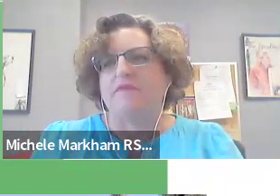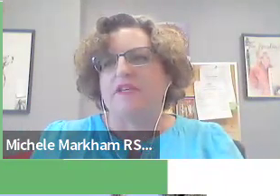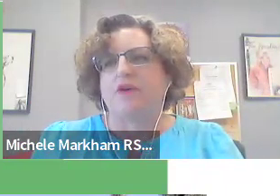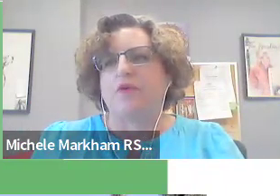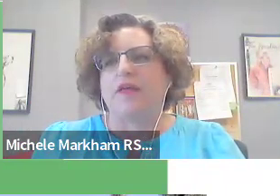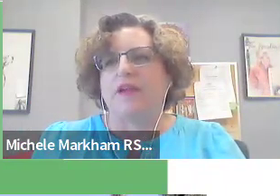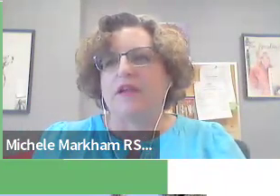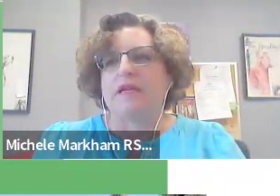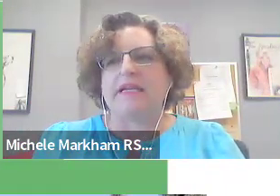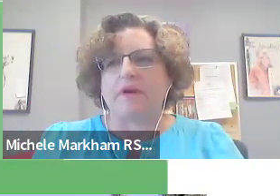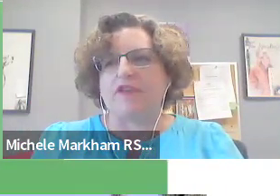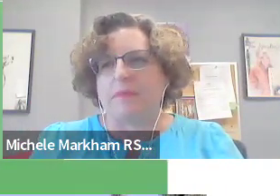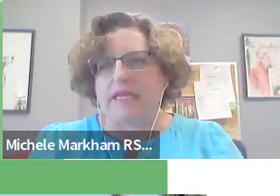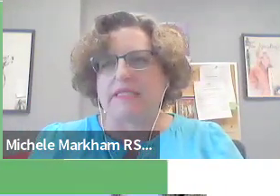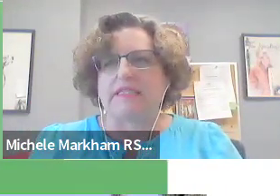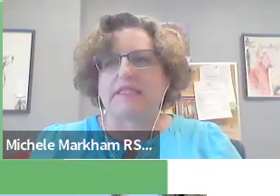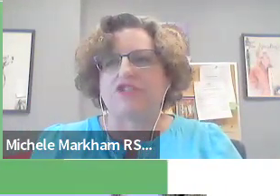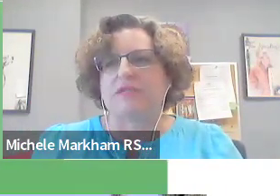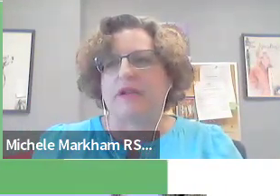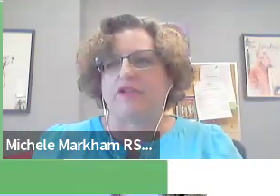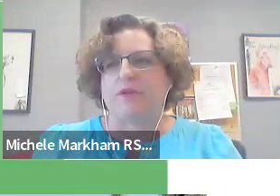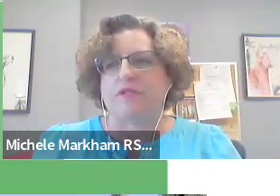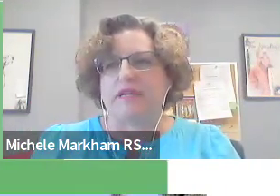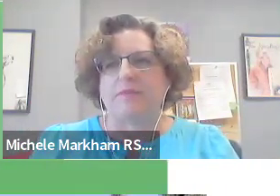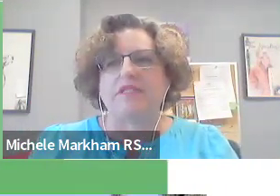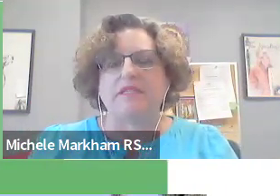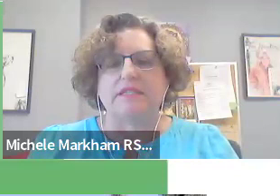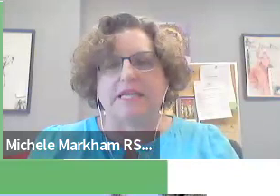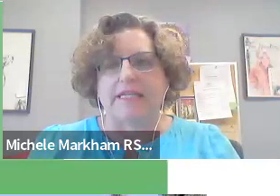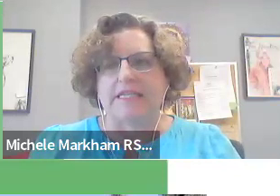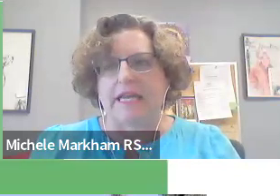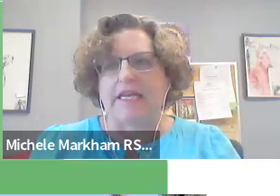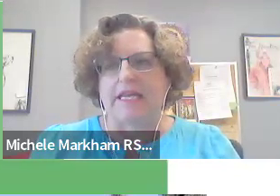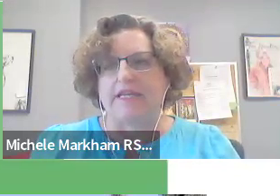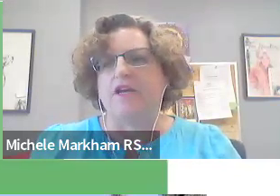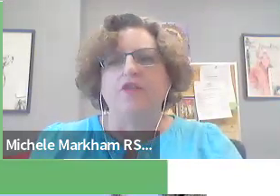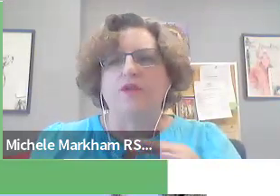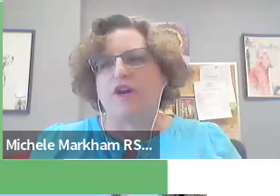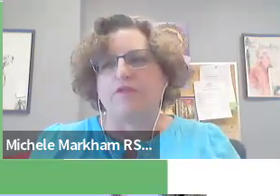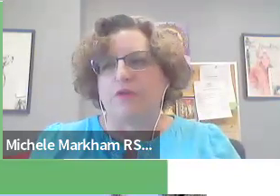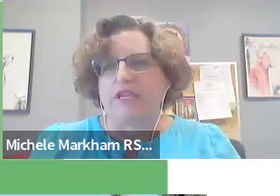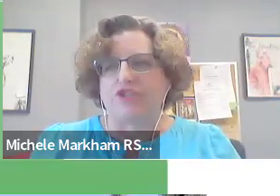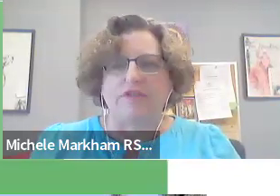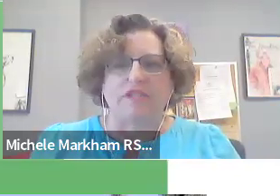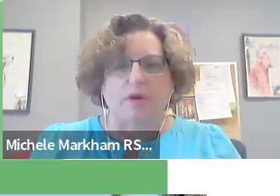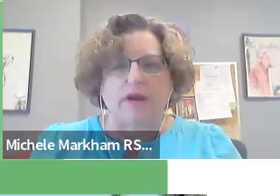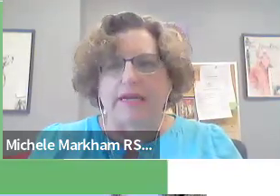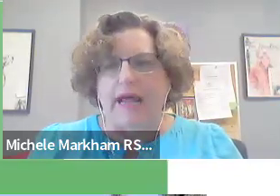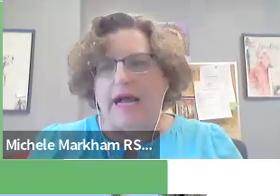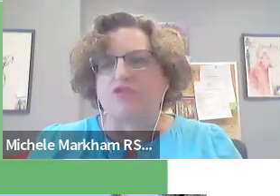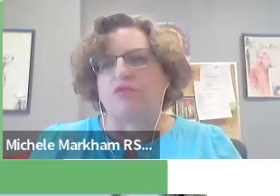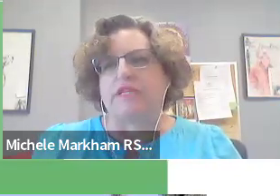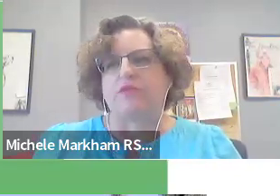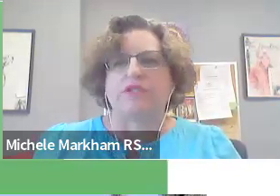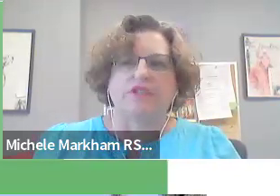Joanne. So there had been a number of committees and discussions about elder abuse in Edmonton since 1988, with very few initiatives that